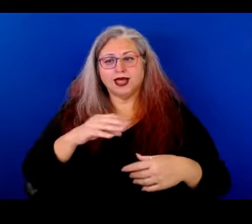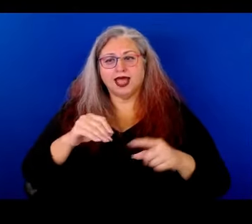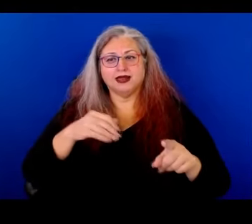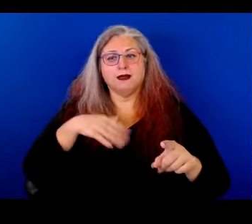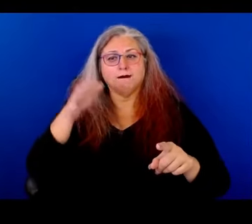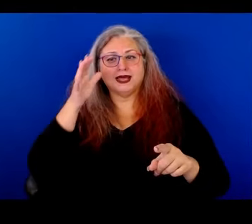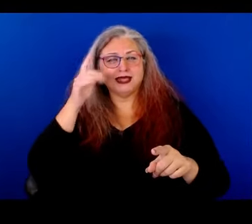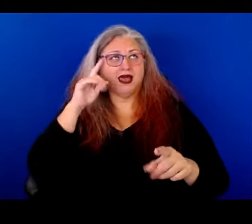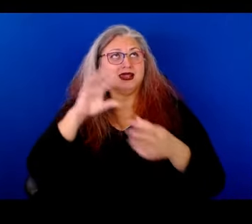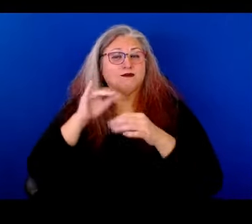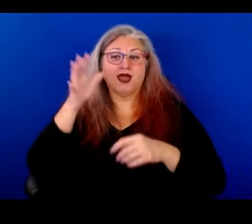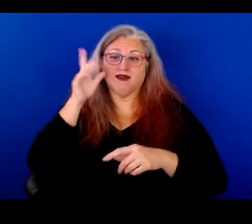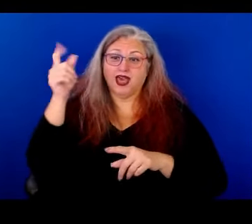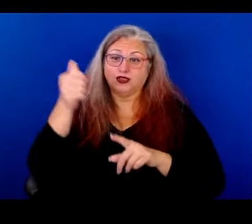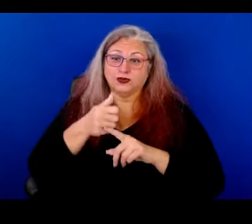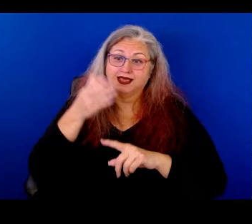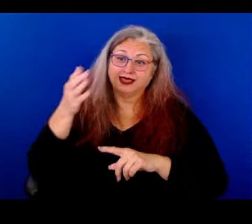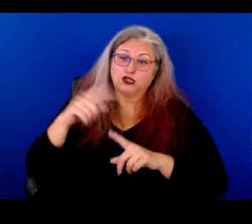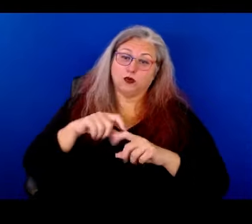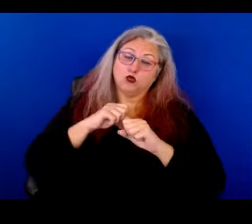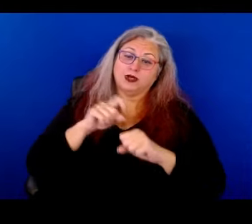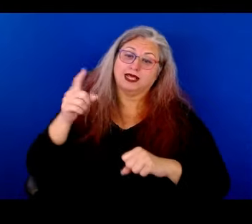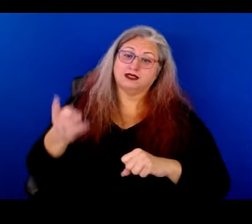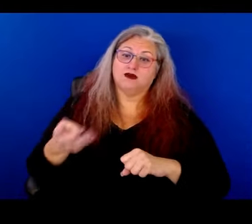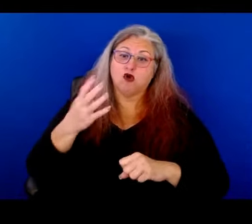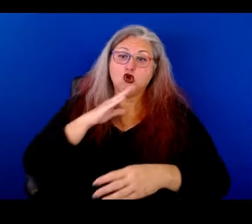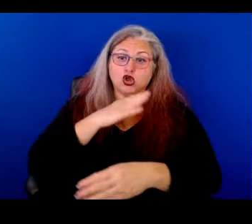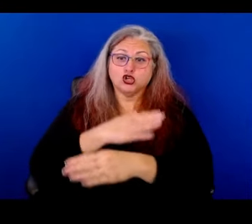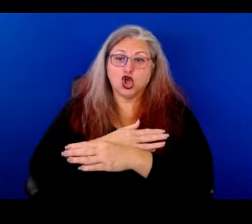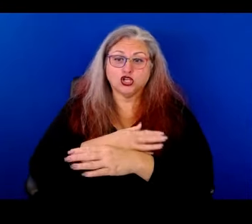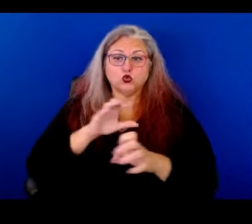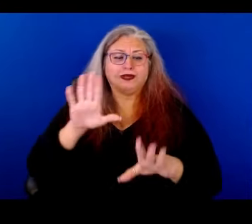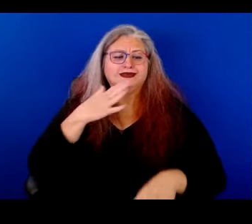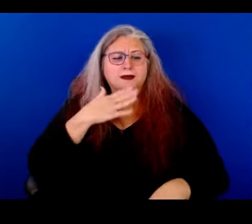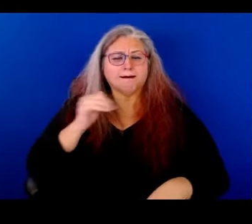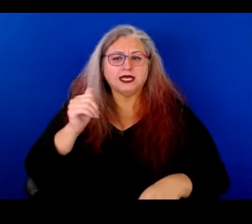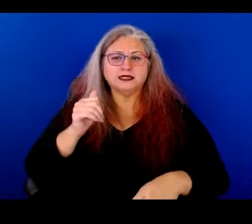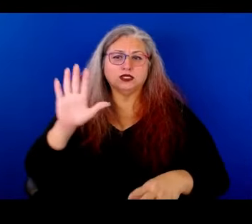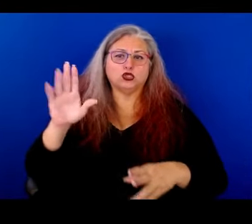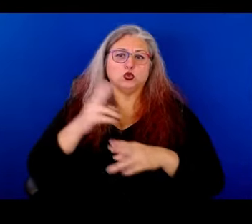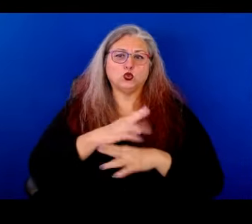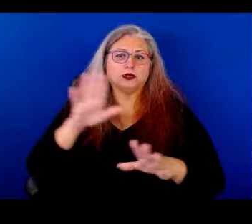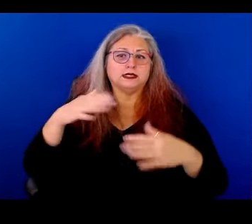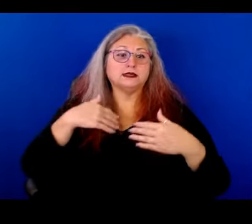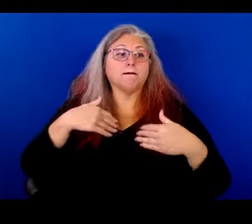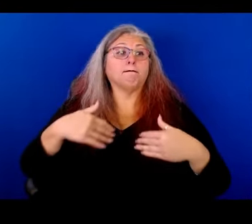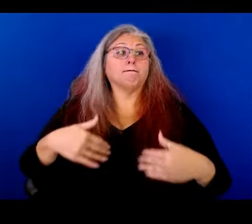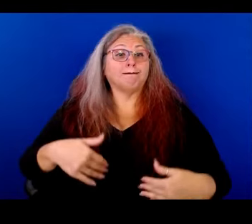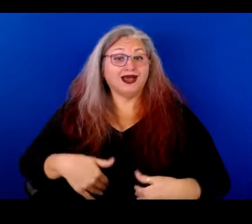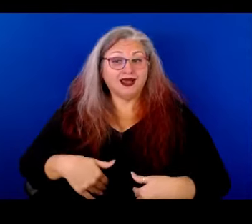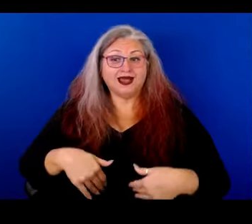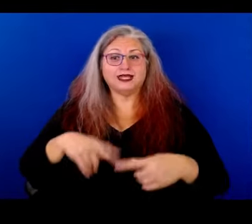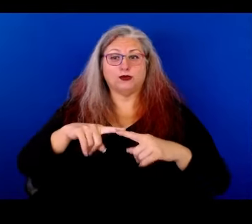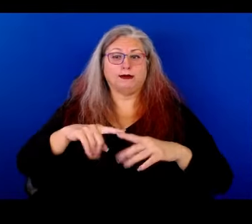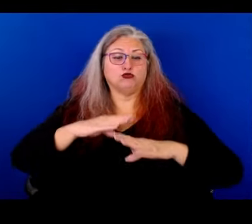and I think if my dad was there protecting his four daughters, doing his best to use his body